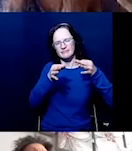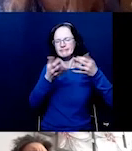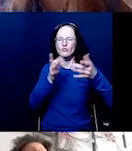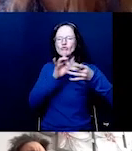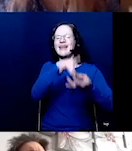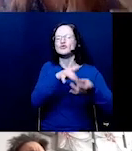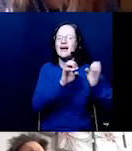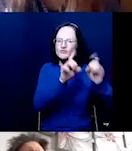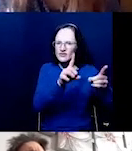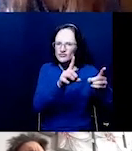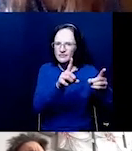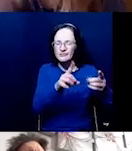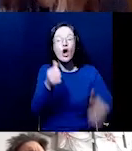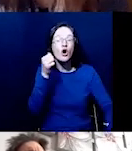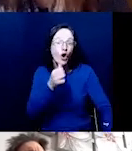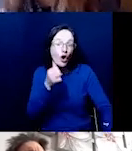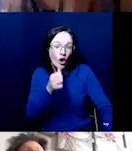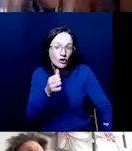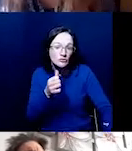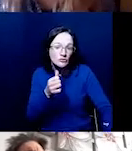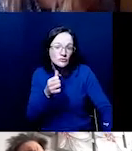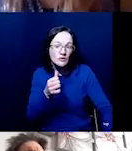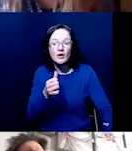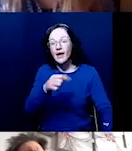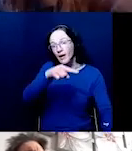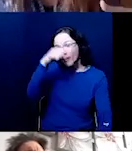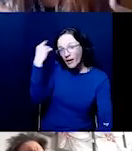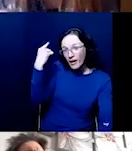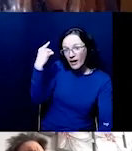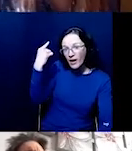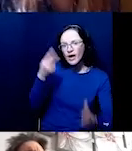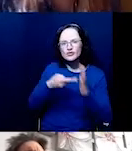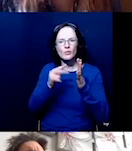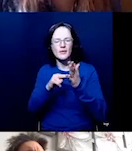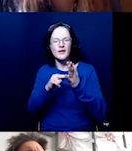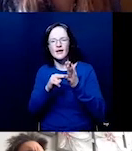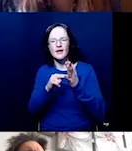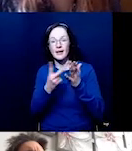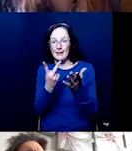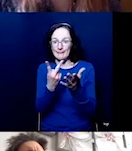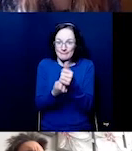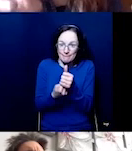she was talking about girls and racism at the same time, how that intersects together.